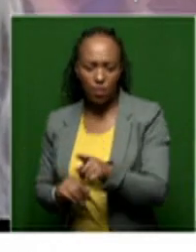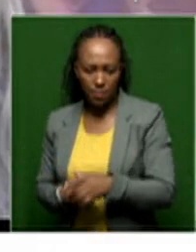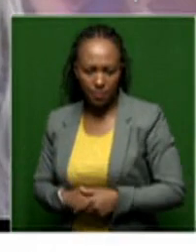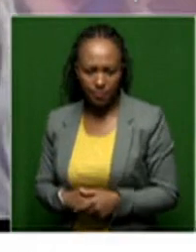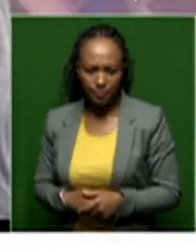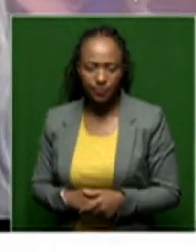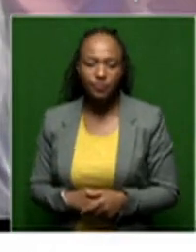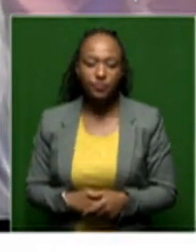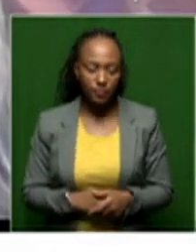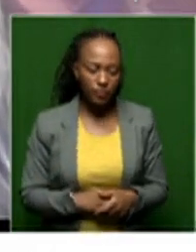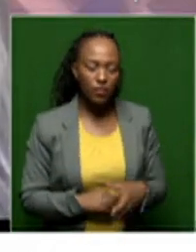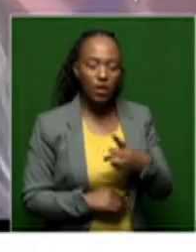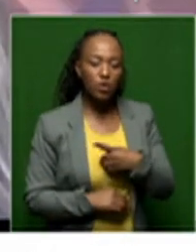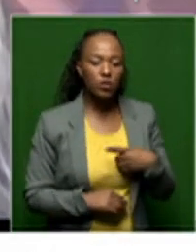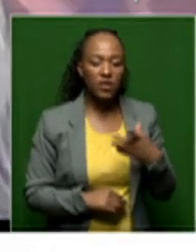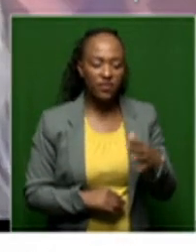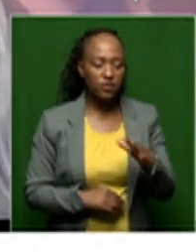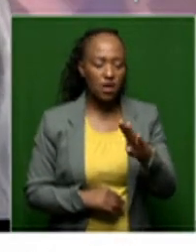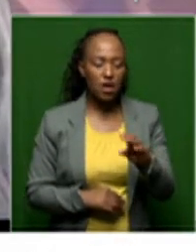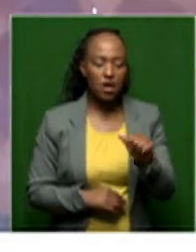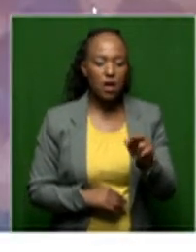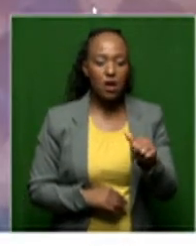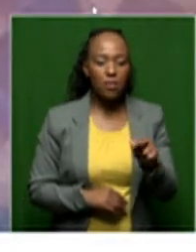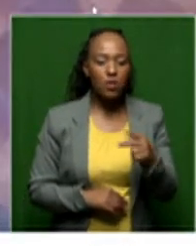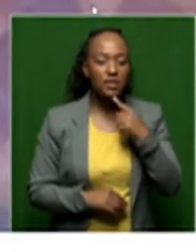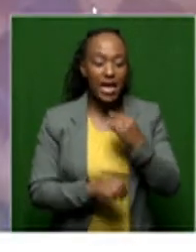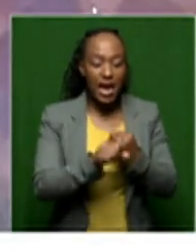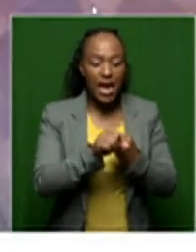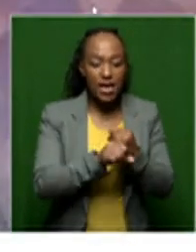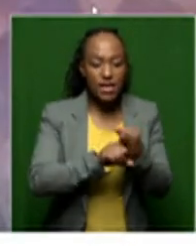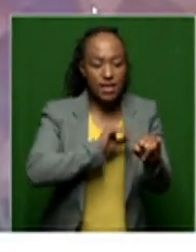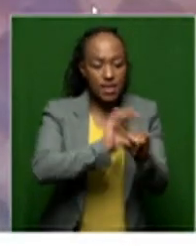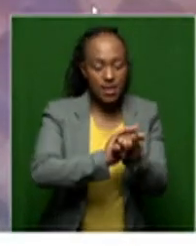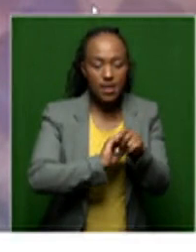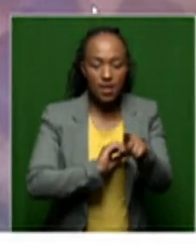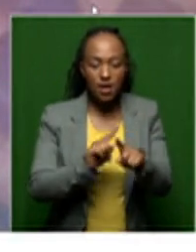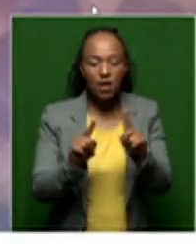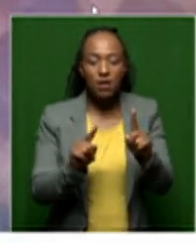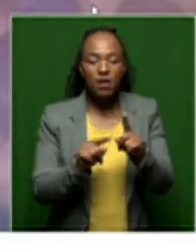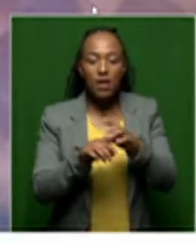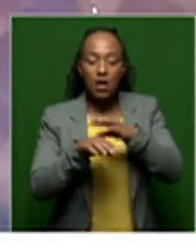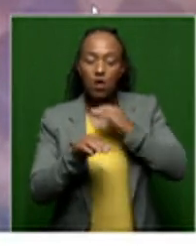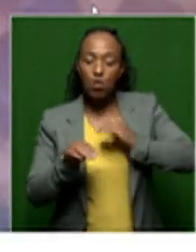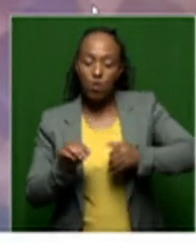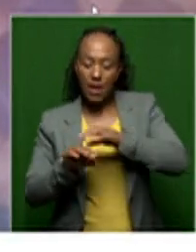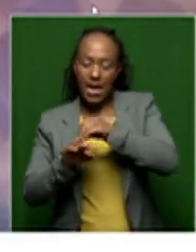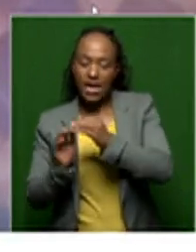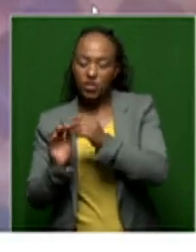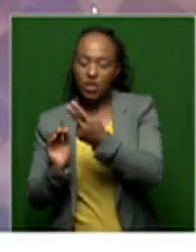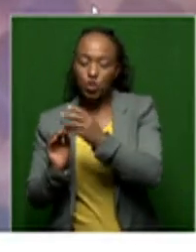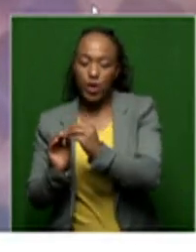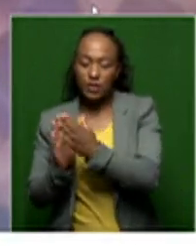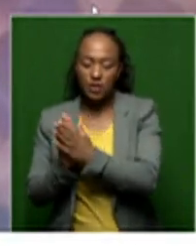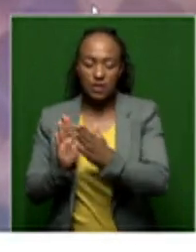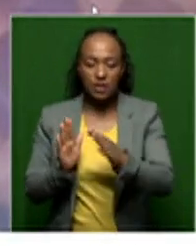as Dr. Baron has said, early screening and detection is key. So for the screening, women over the age of 20 are advised to do